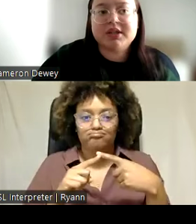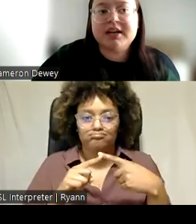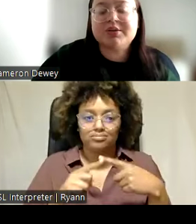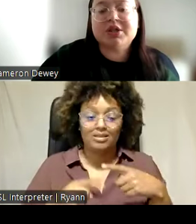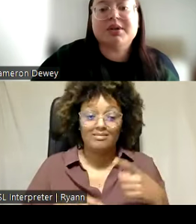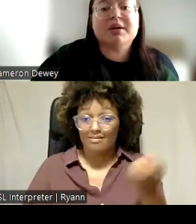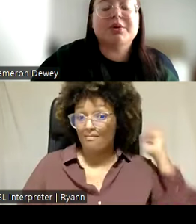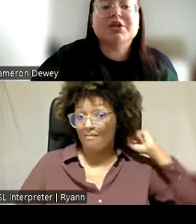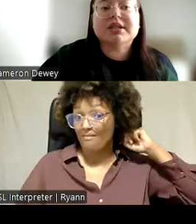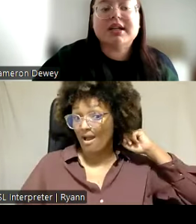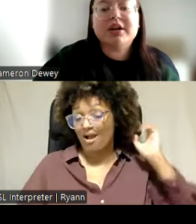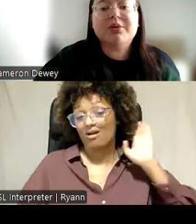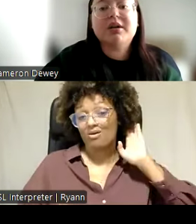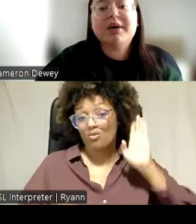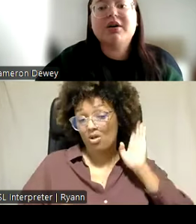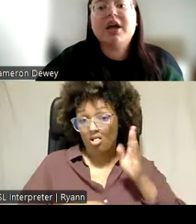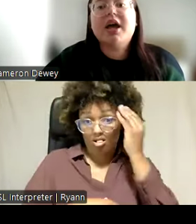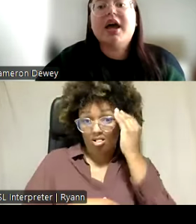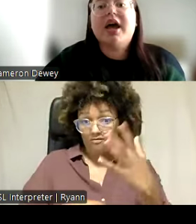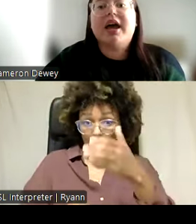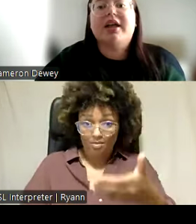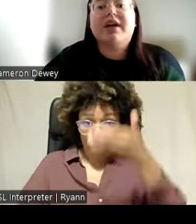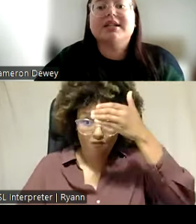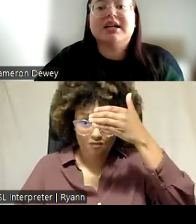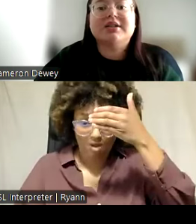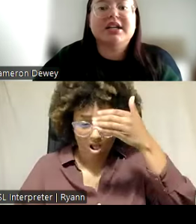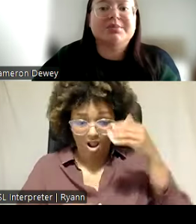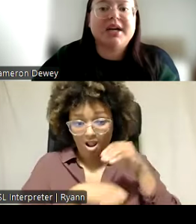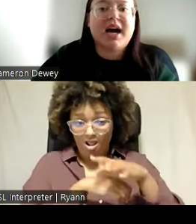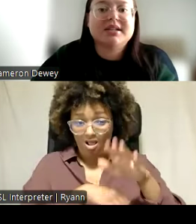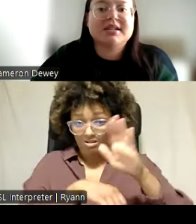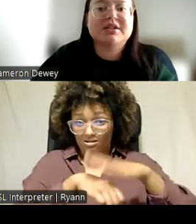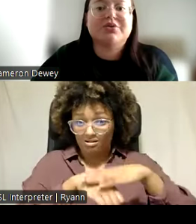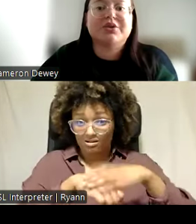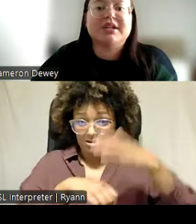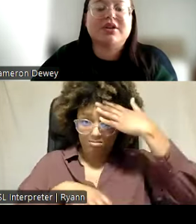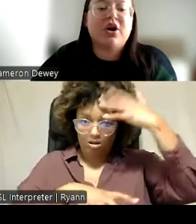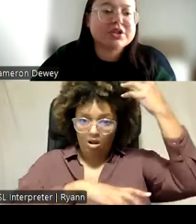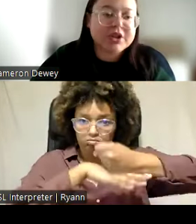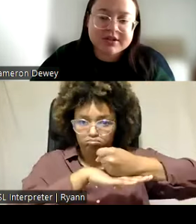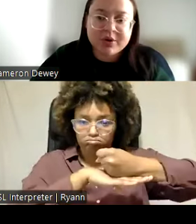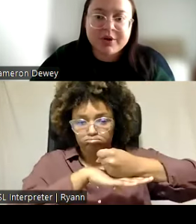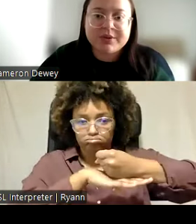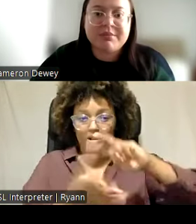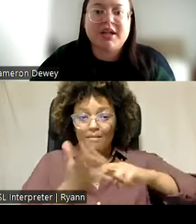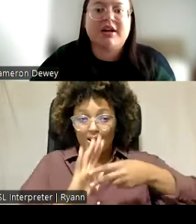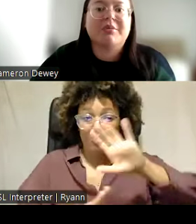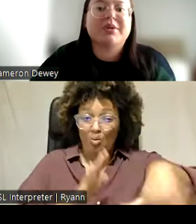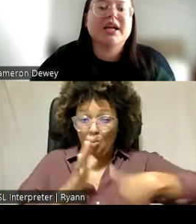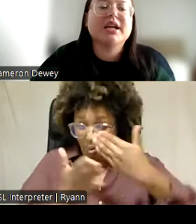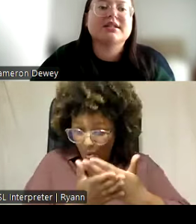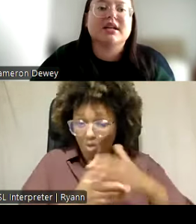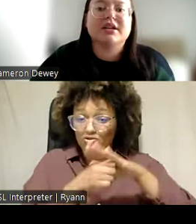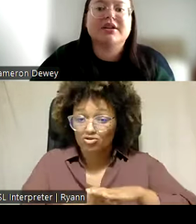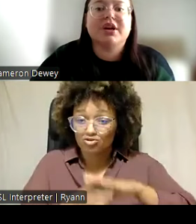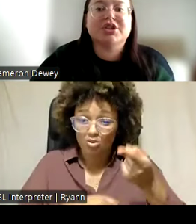prefrontal cortex, which is what Summer was just telling you all about. And that tells the HPA axis to release all the stress hormones, meaning that our